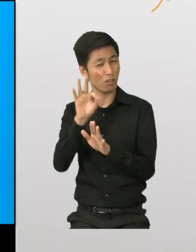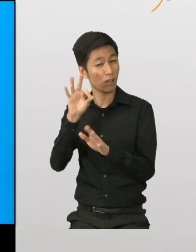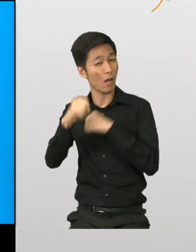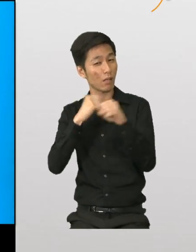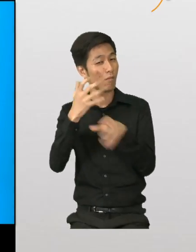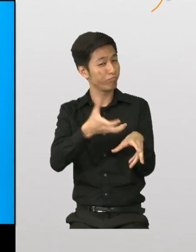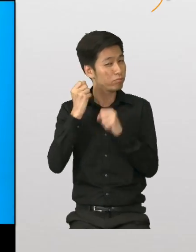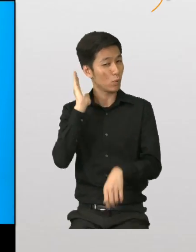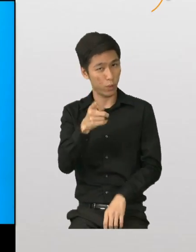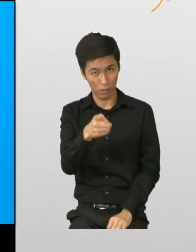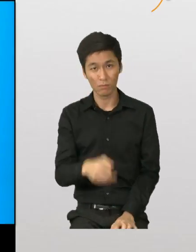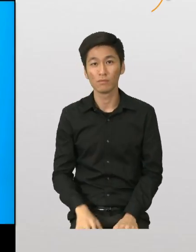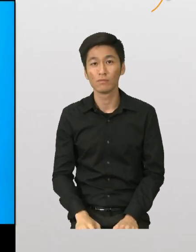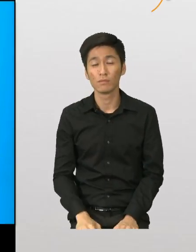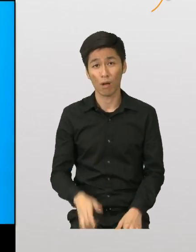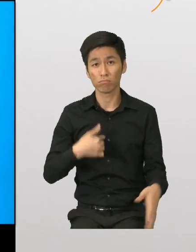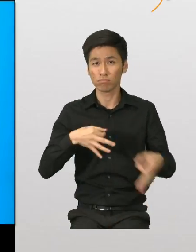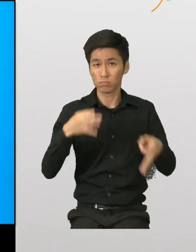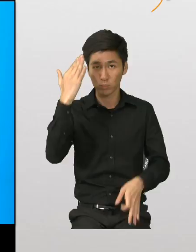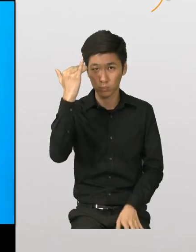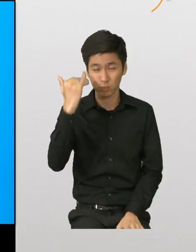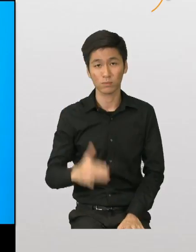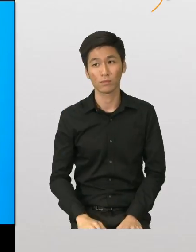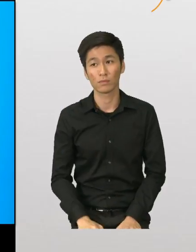are up. And let me explain.